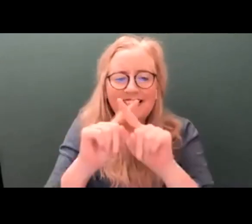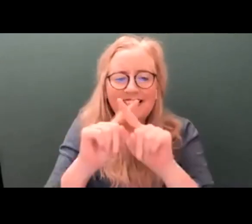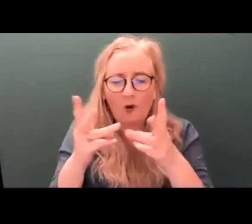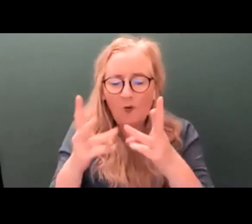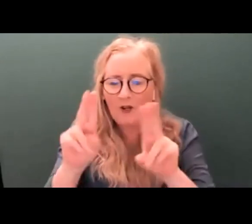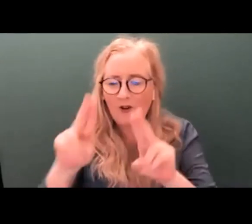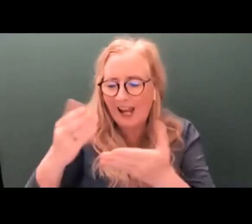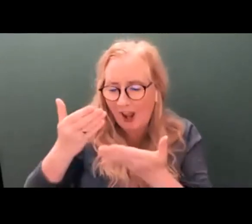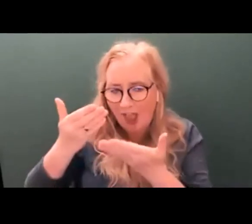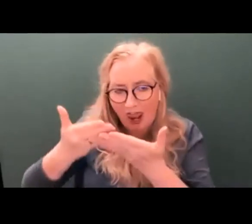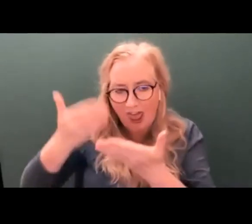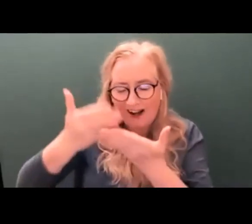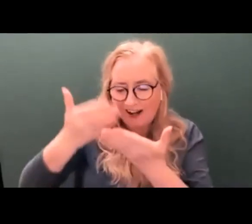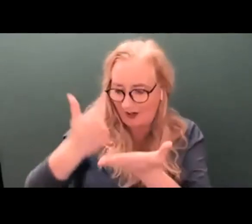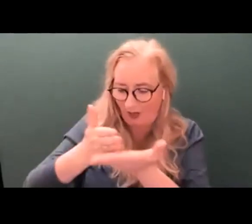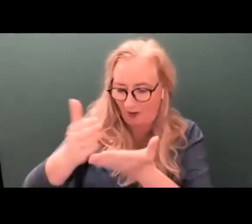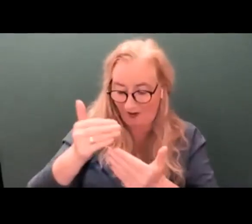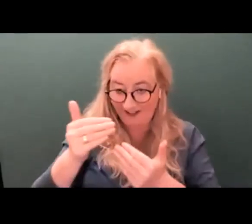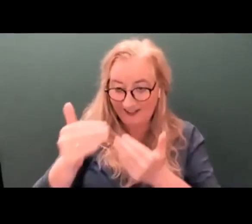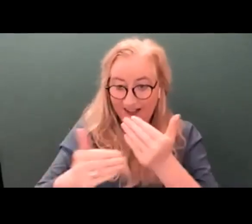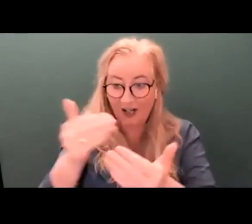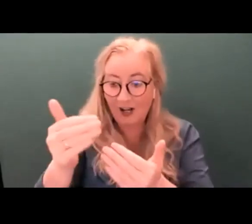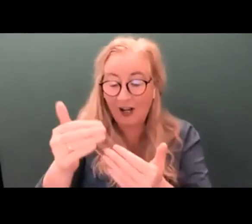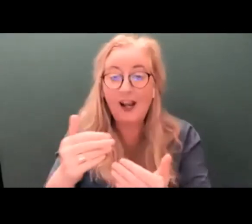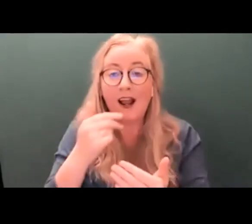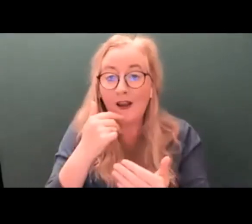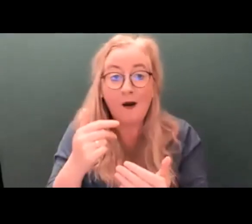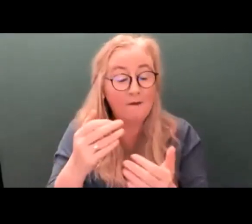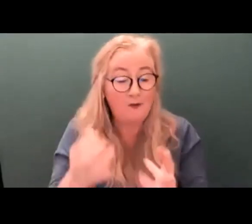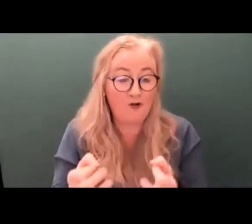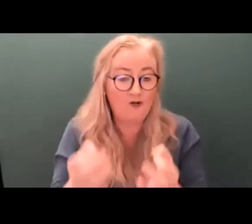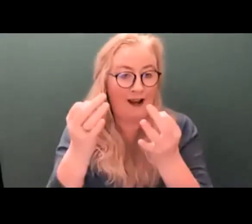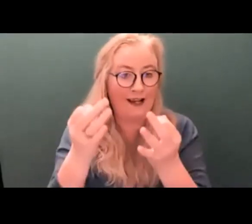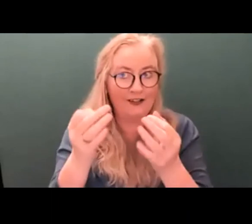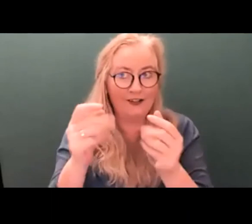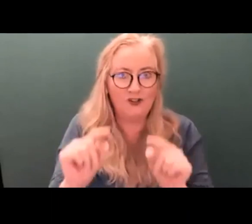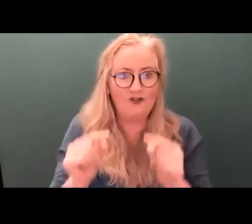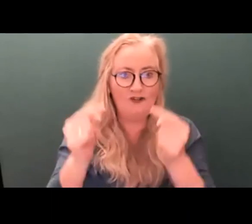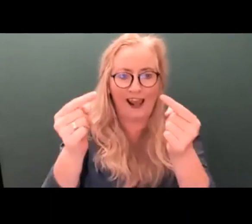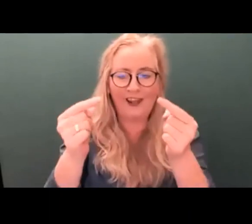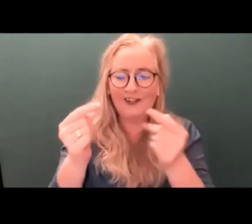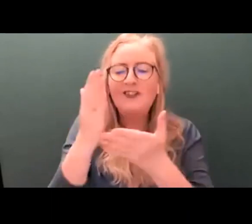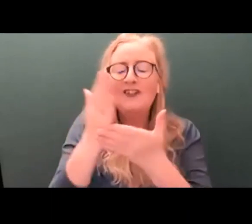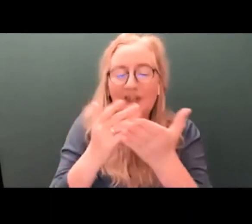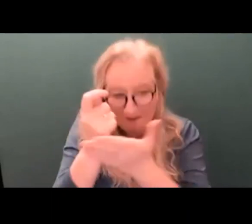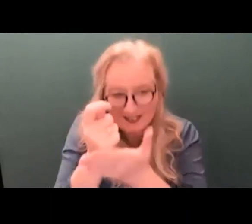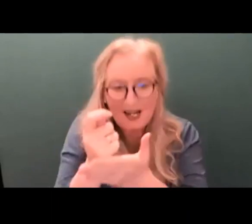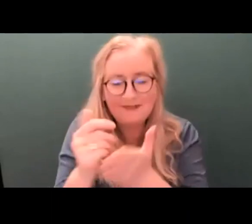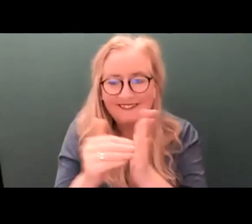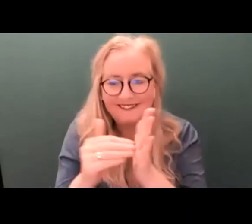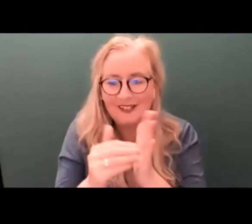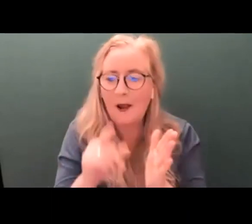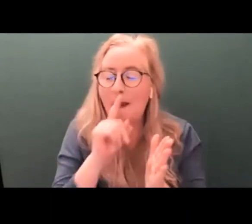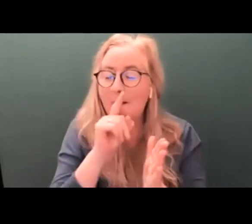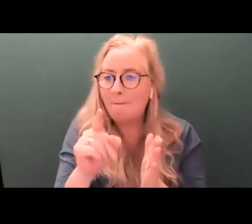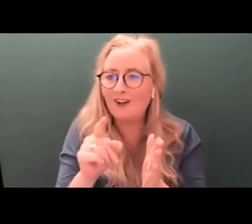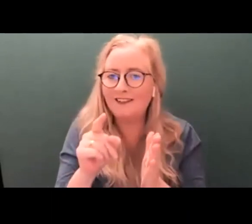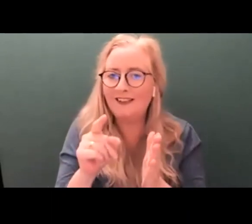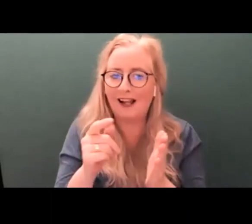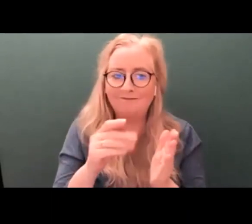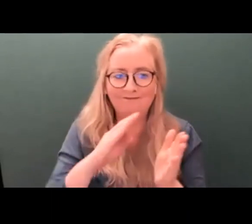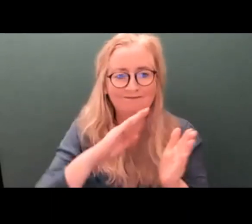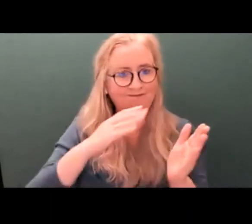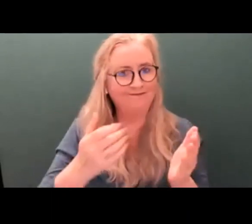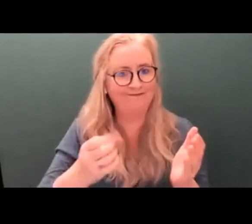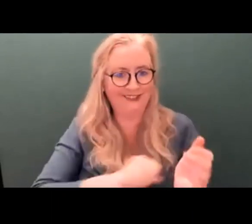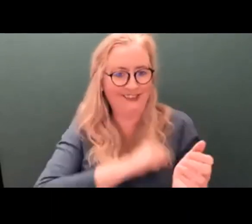learn as you go along. And again, very rewarding, very challenging at times, but very, very rewarding. And I'd encourage